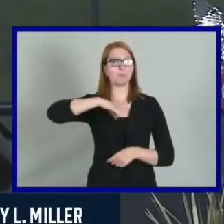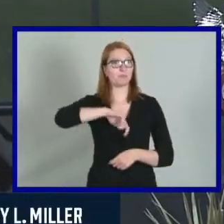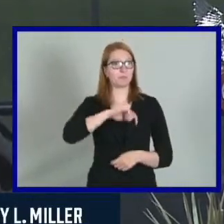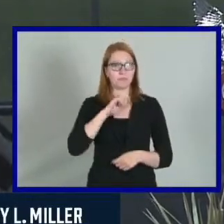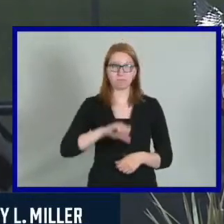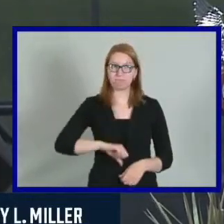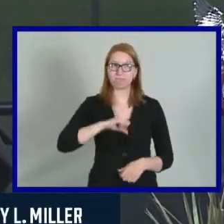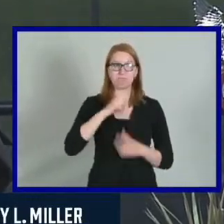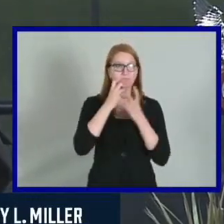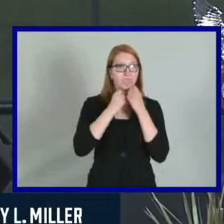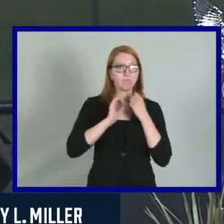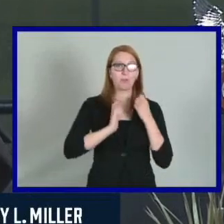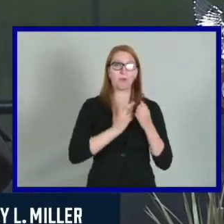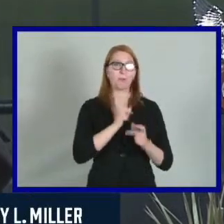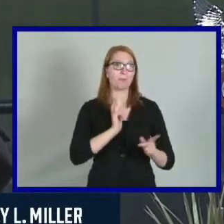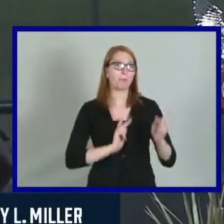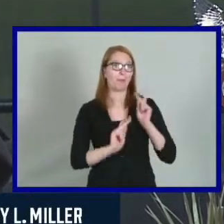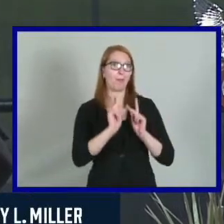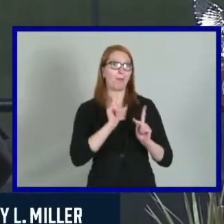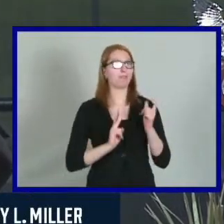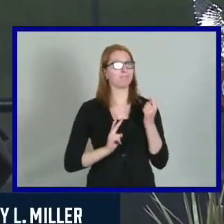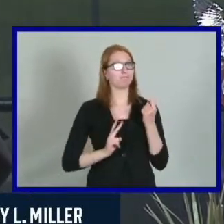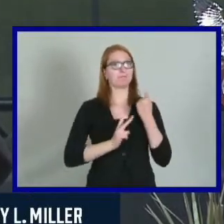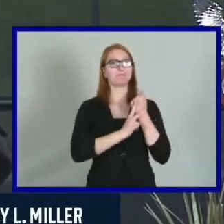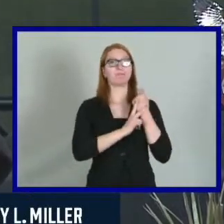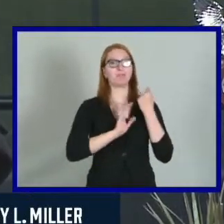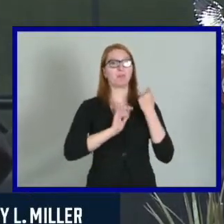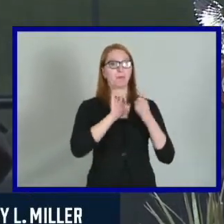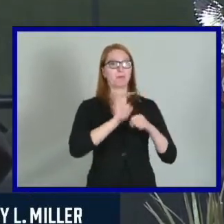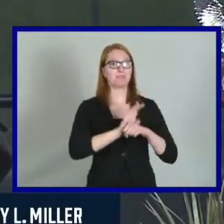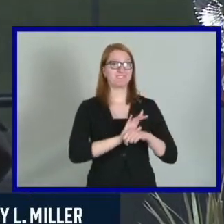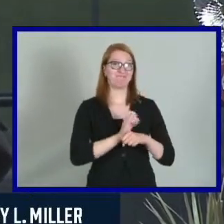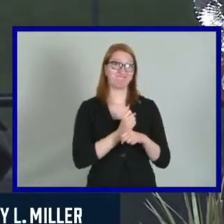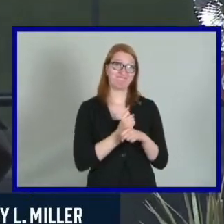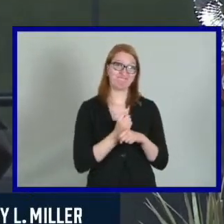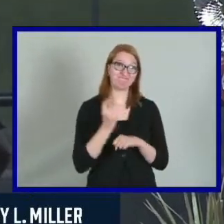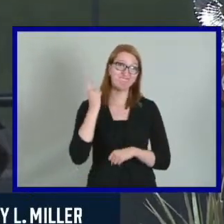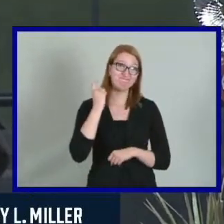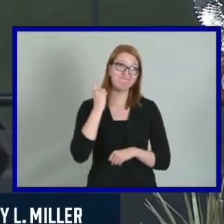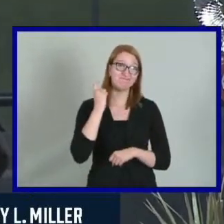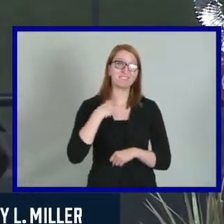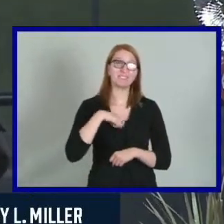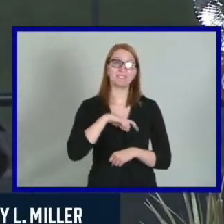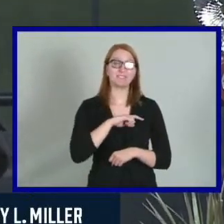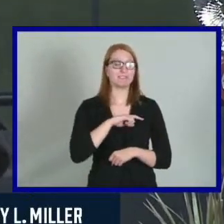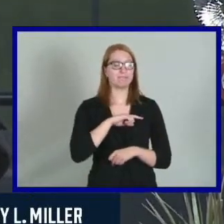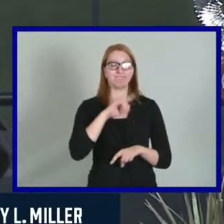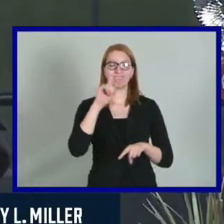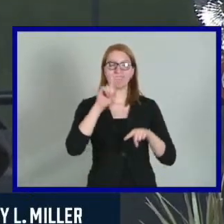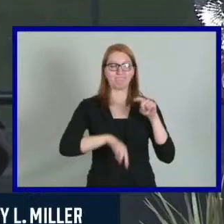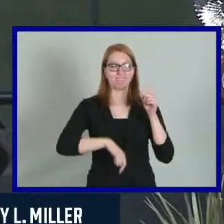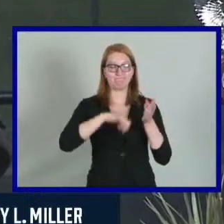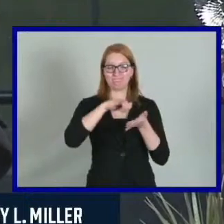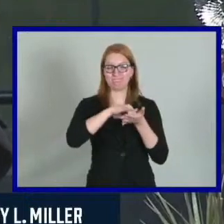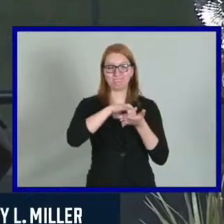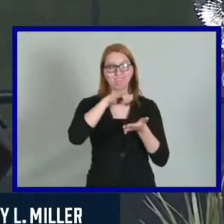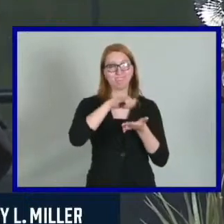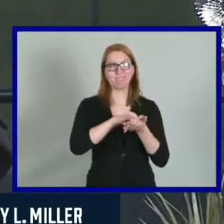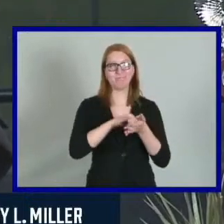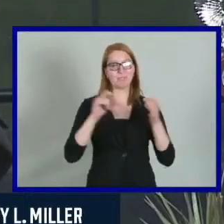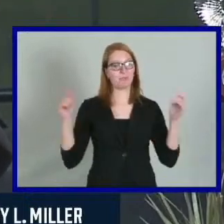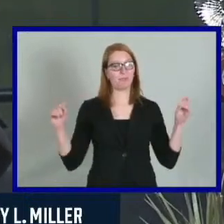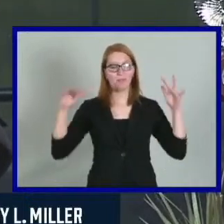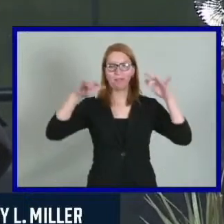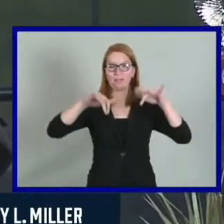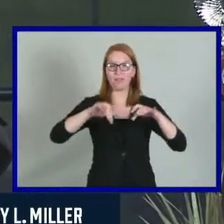promises. And when we were prevented last year from holding an in-person commencement, we made it clear we would do everything